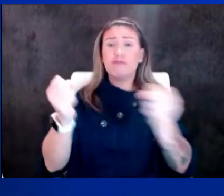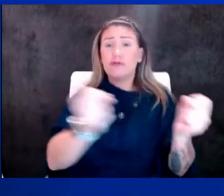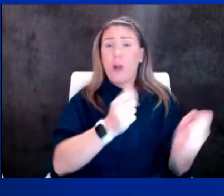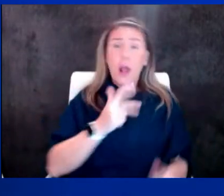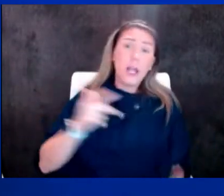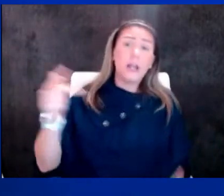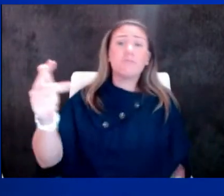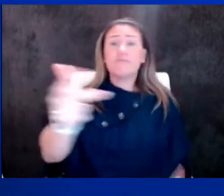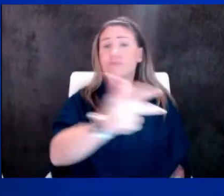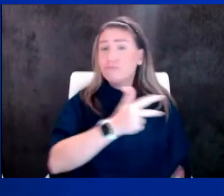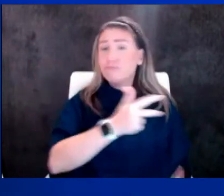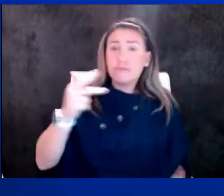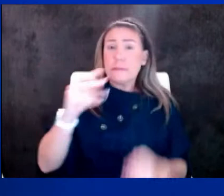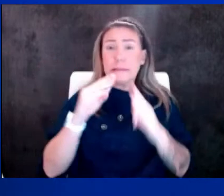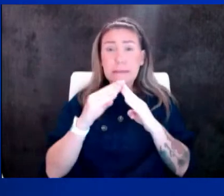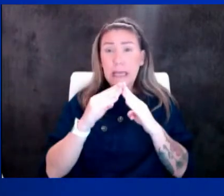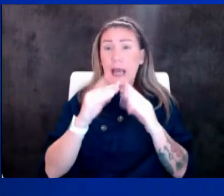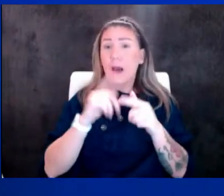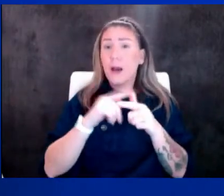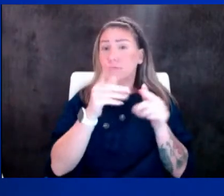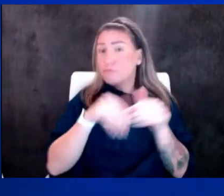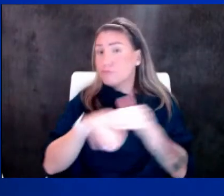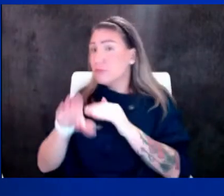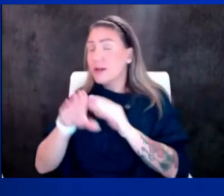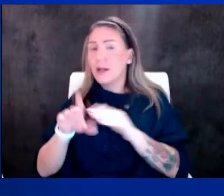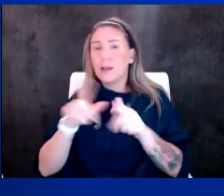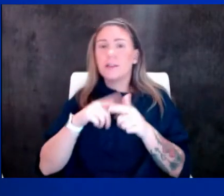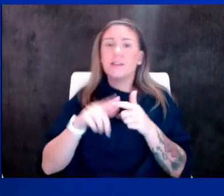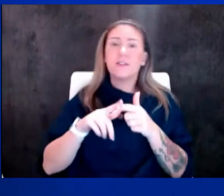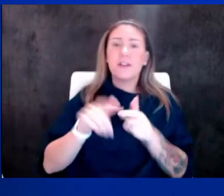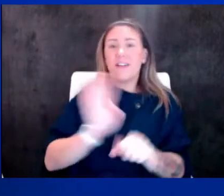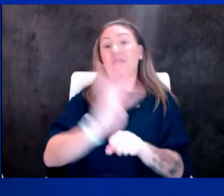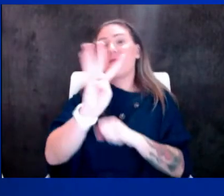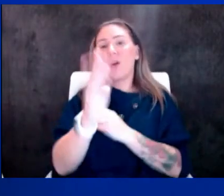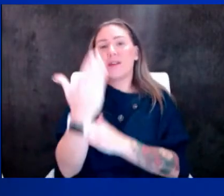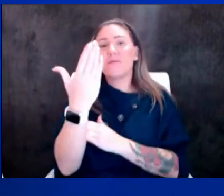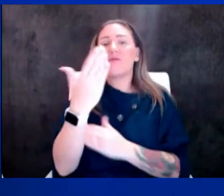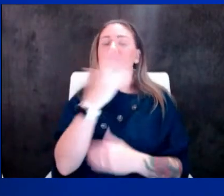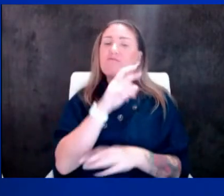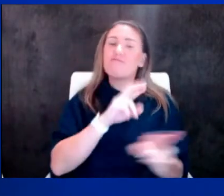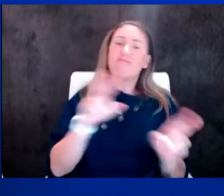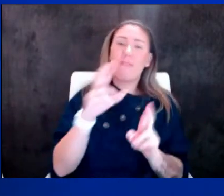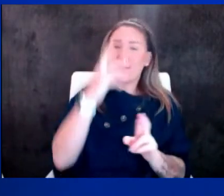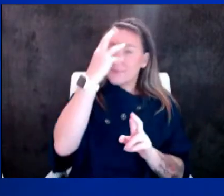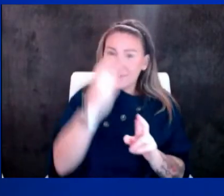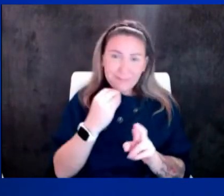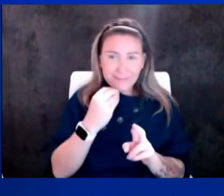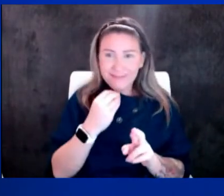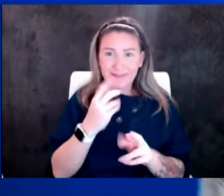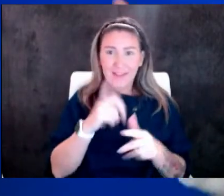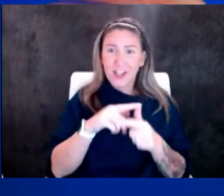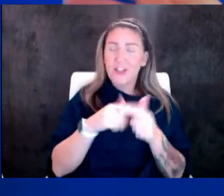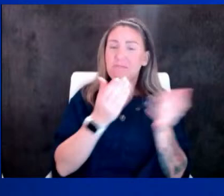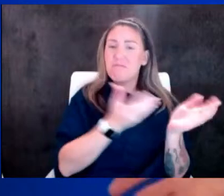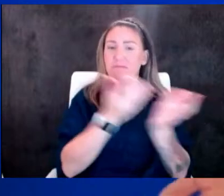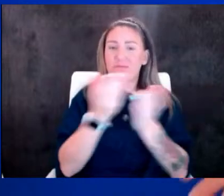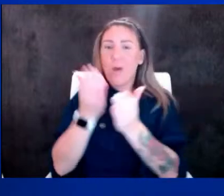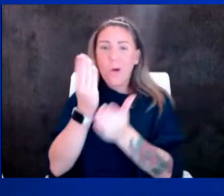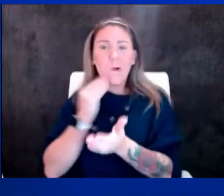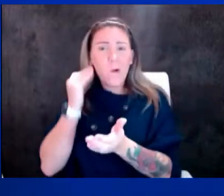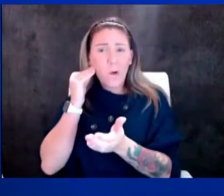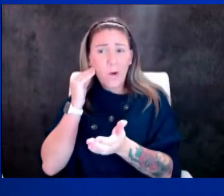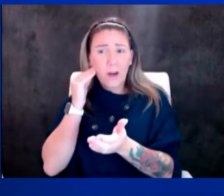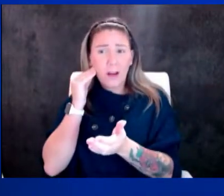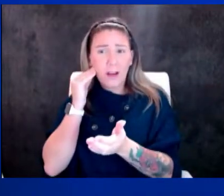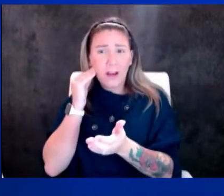bring her in, and she'd start crying to get back in the car. So finally one day about 4 a.m., she was ready to fall, she was asleep. And I brought her home. Is it okay to take the car